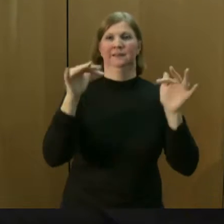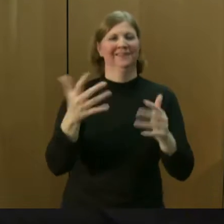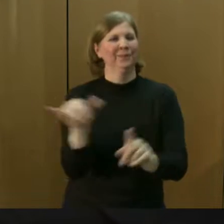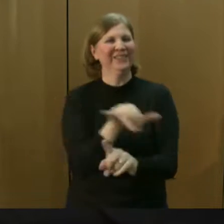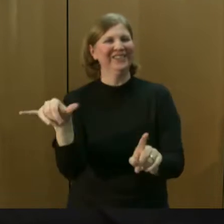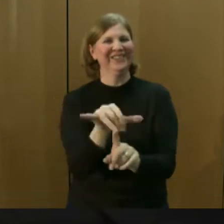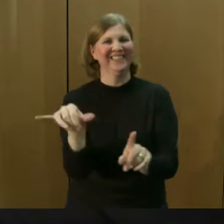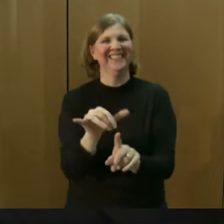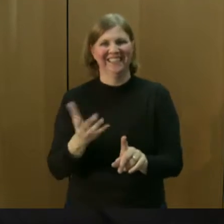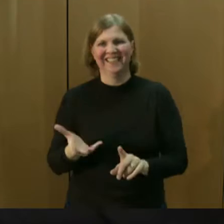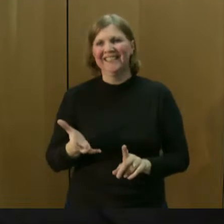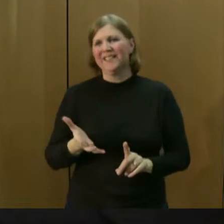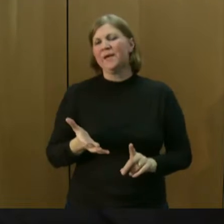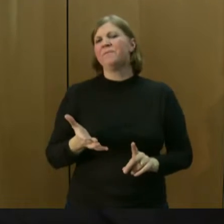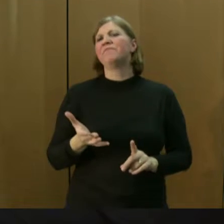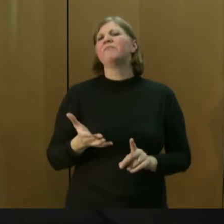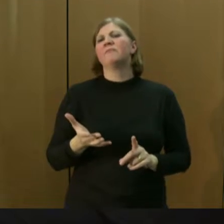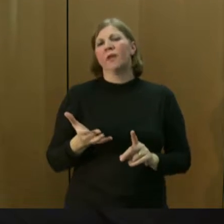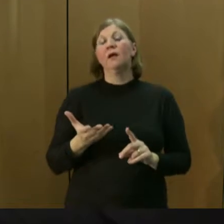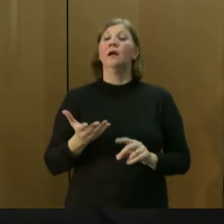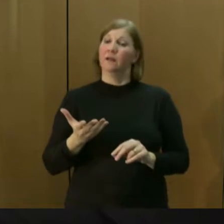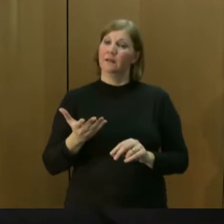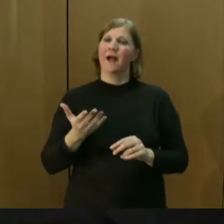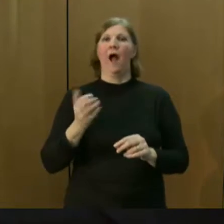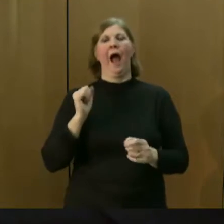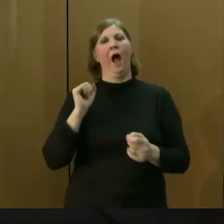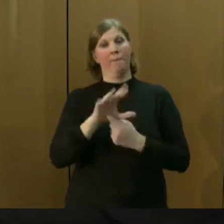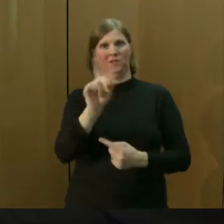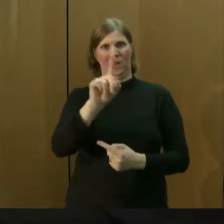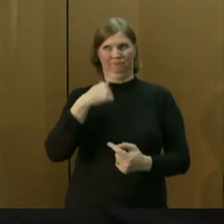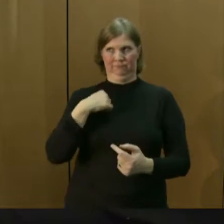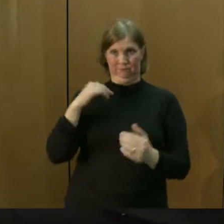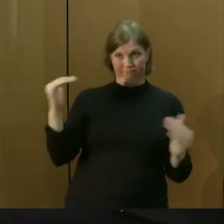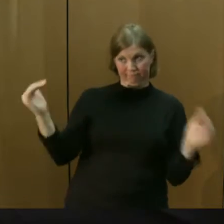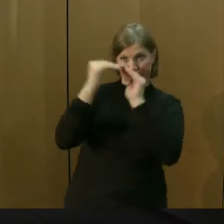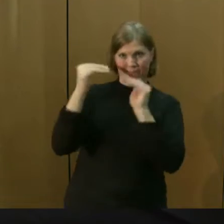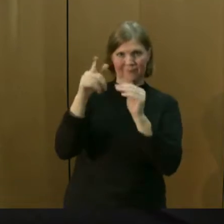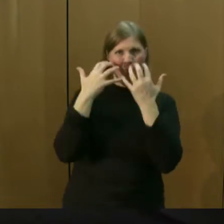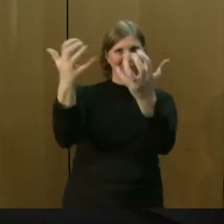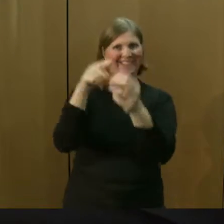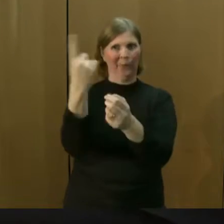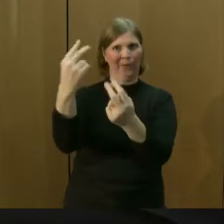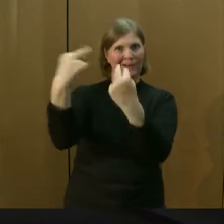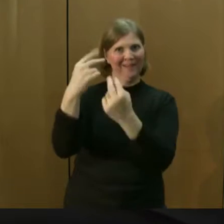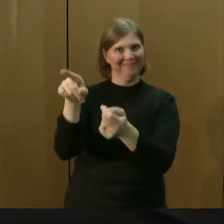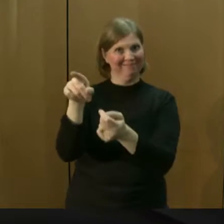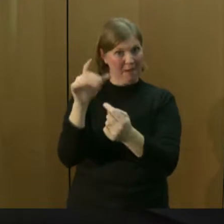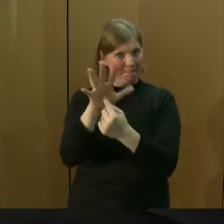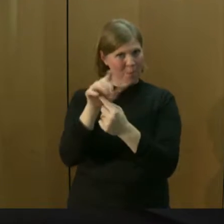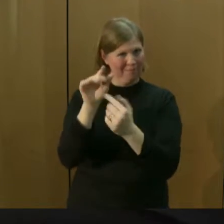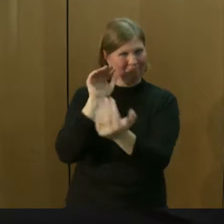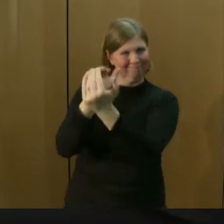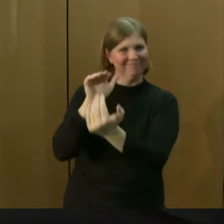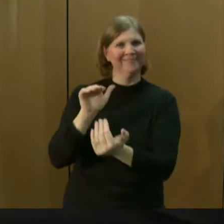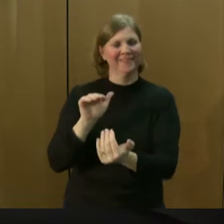how you can get to the right audience. Being positioned in a venue as part of a programme that is